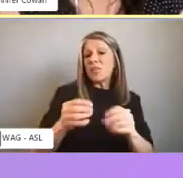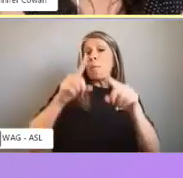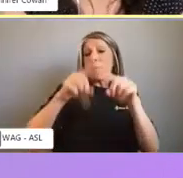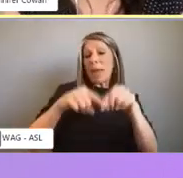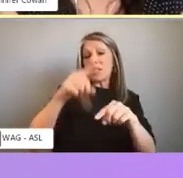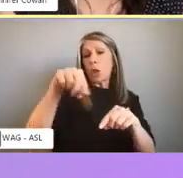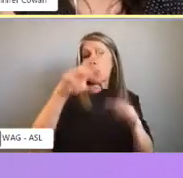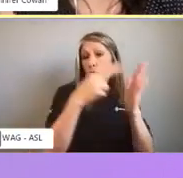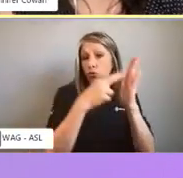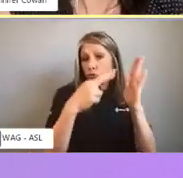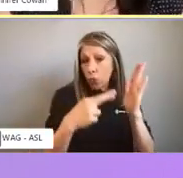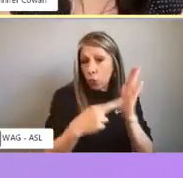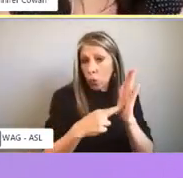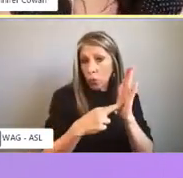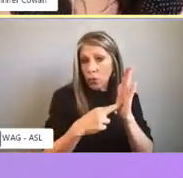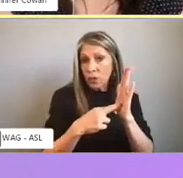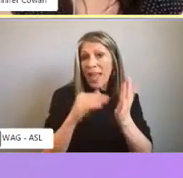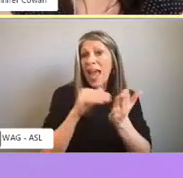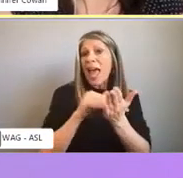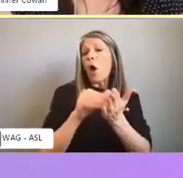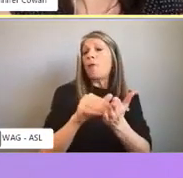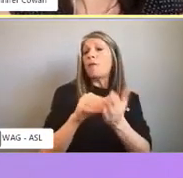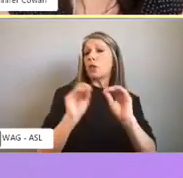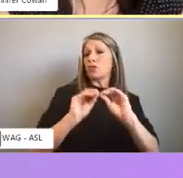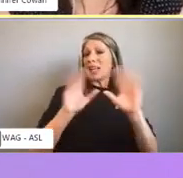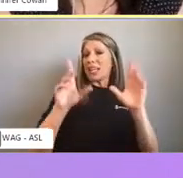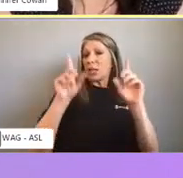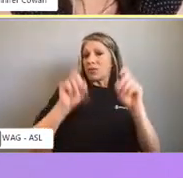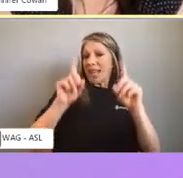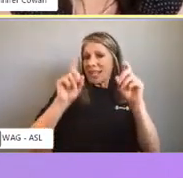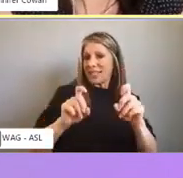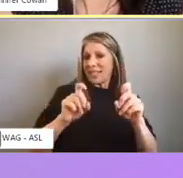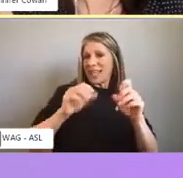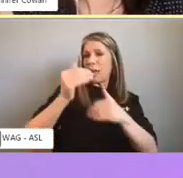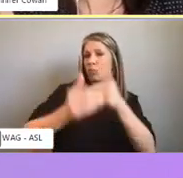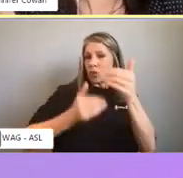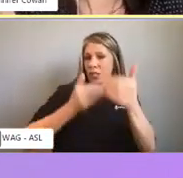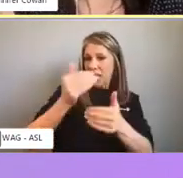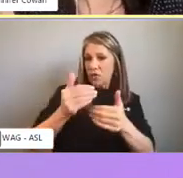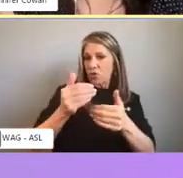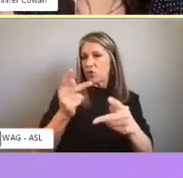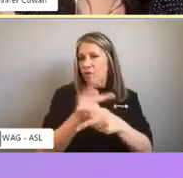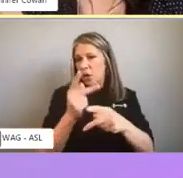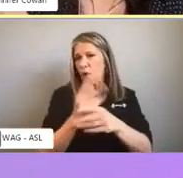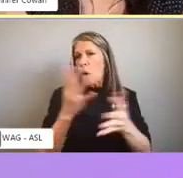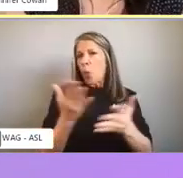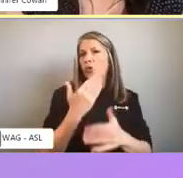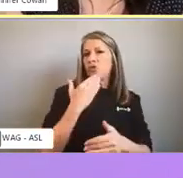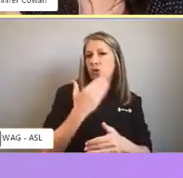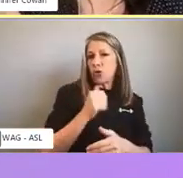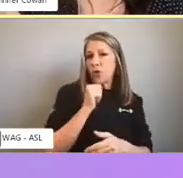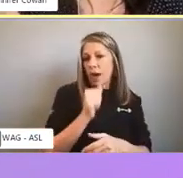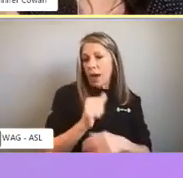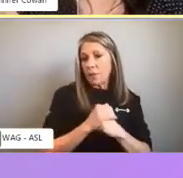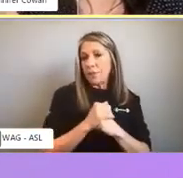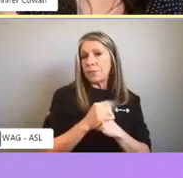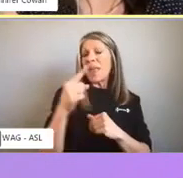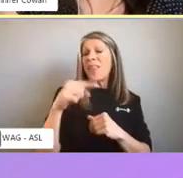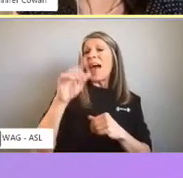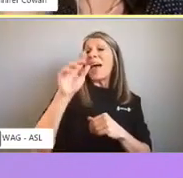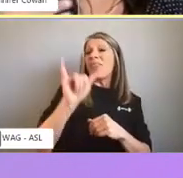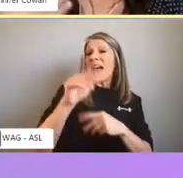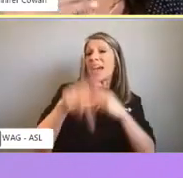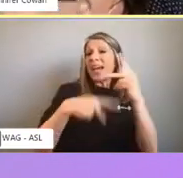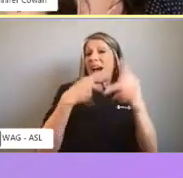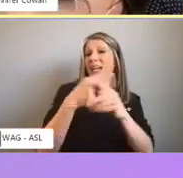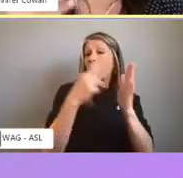rules. And there is often clear testing methodologies and procedures to determine what is good. This type of regulation can result